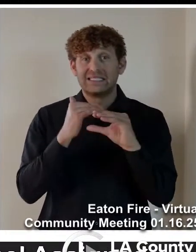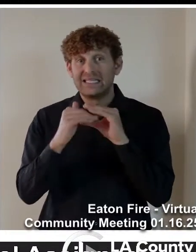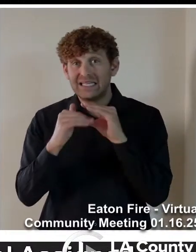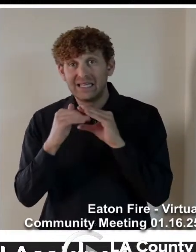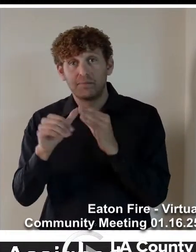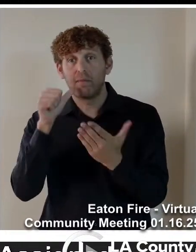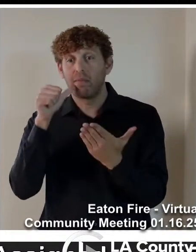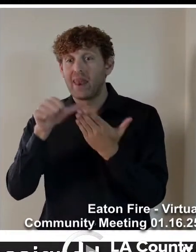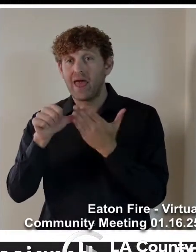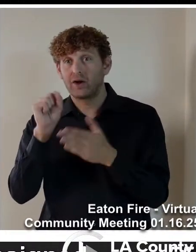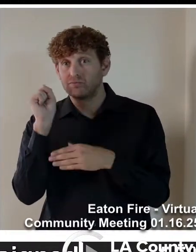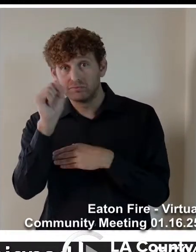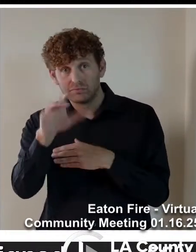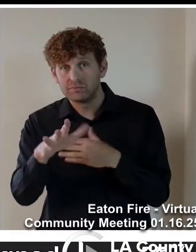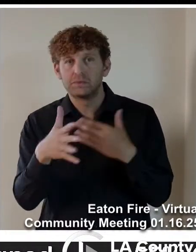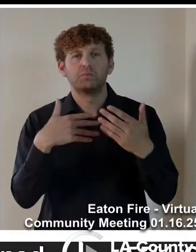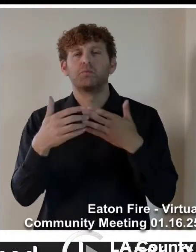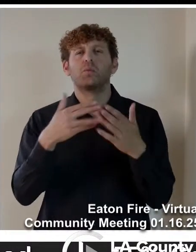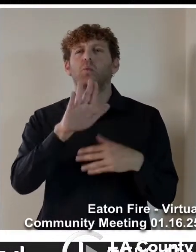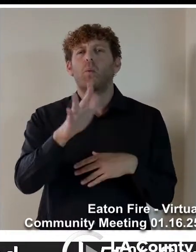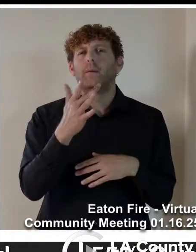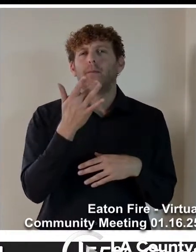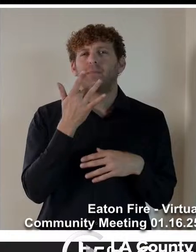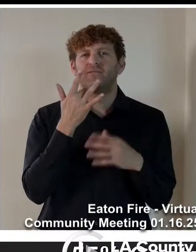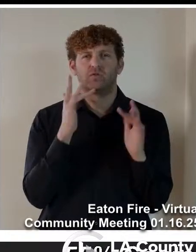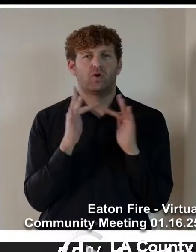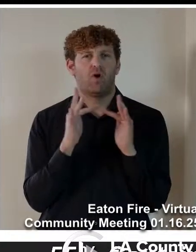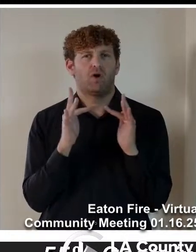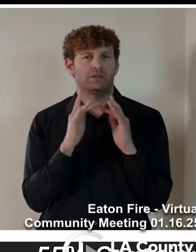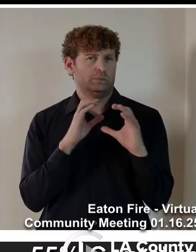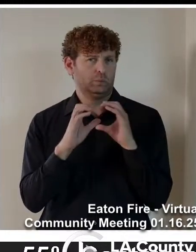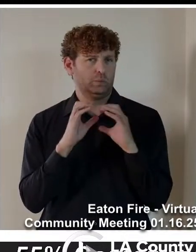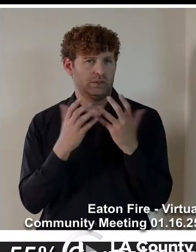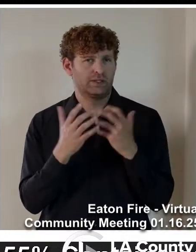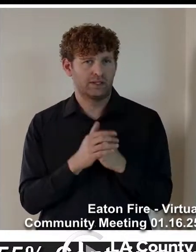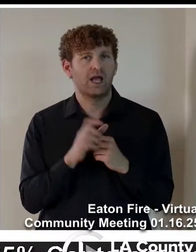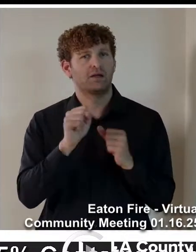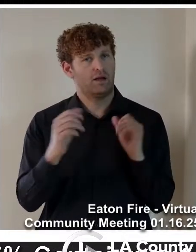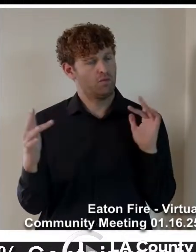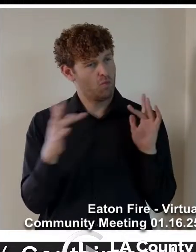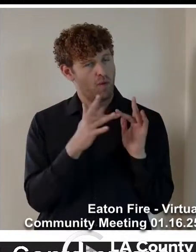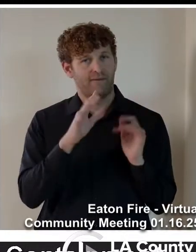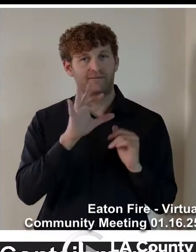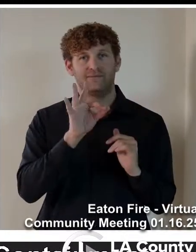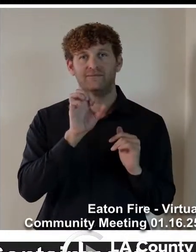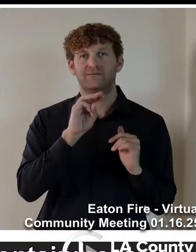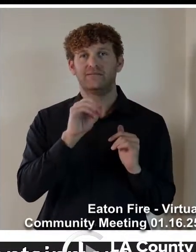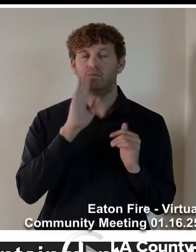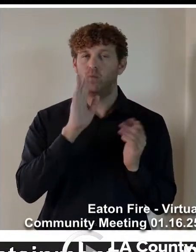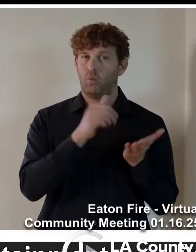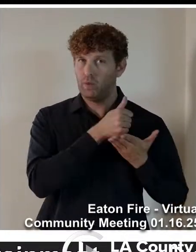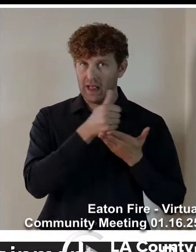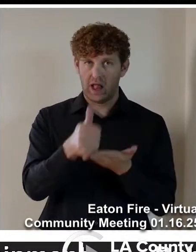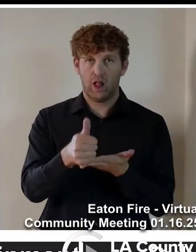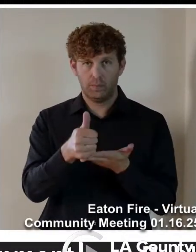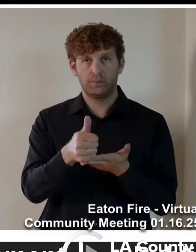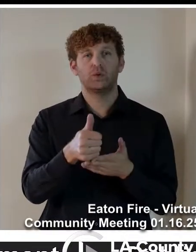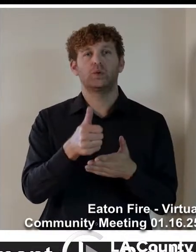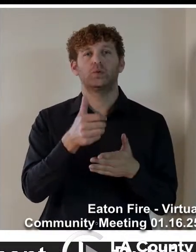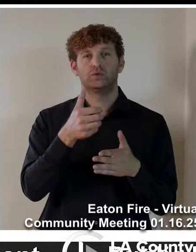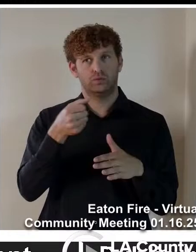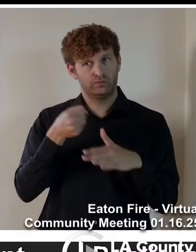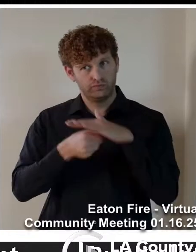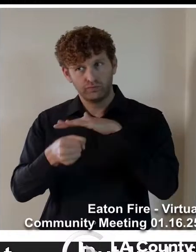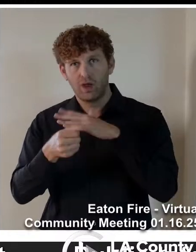us you wanted to be contacted, contact FEMA. We'll work with you to make sure you can get into a hotel that we're going